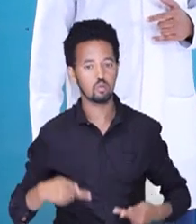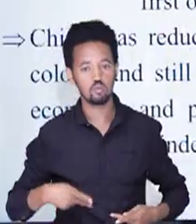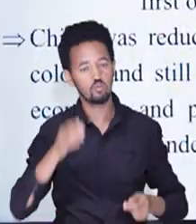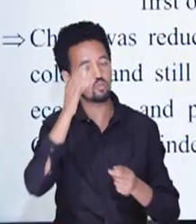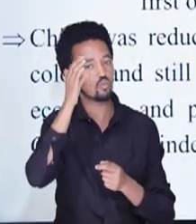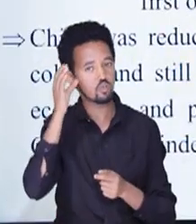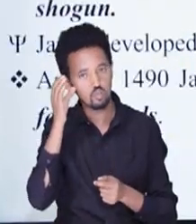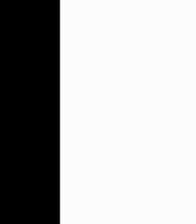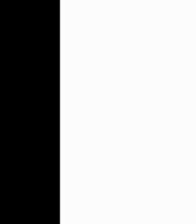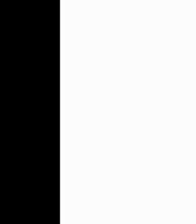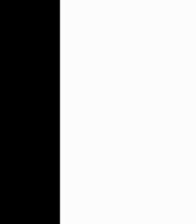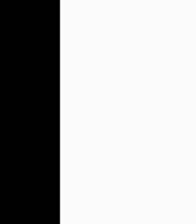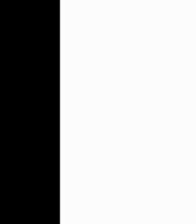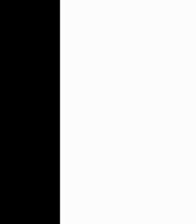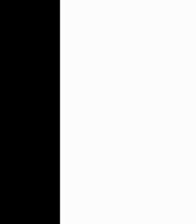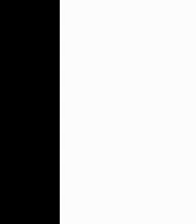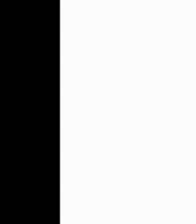Chinese independence.